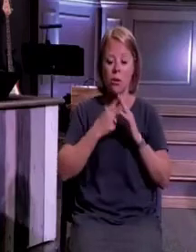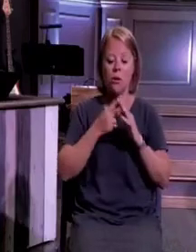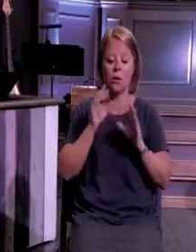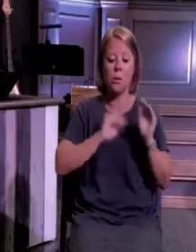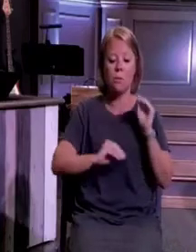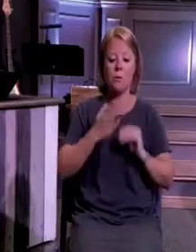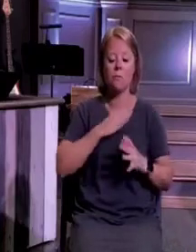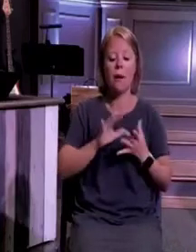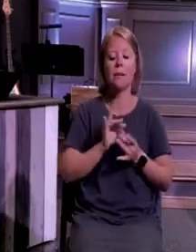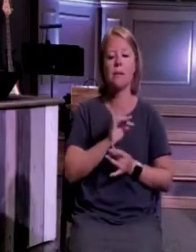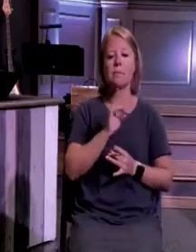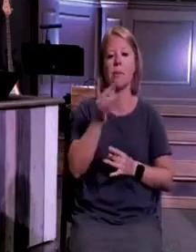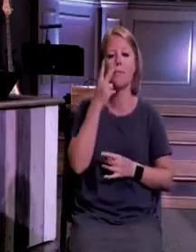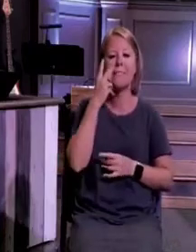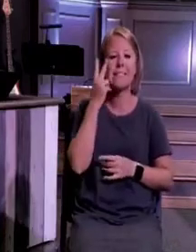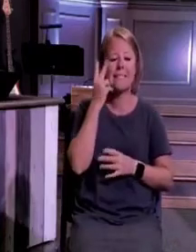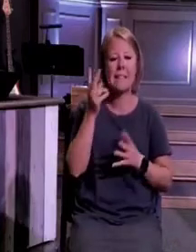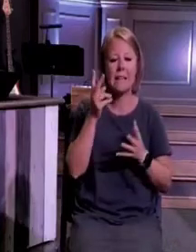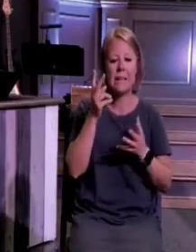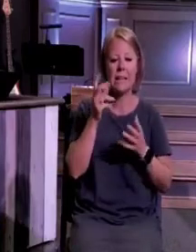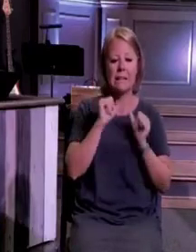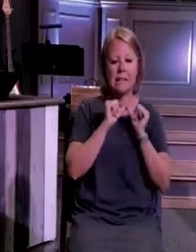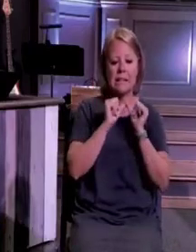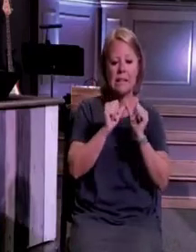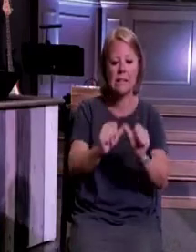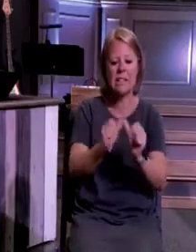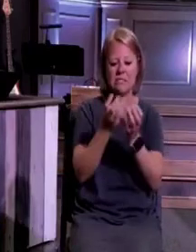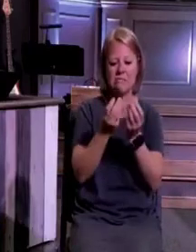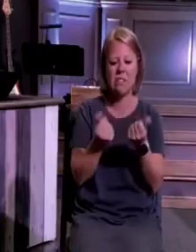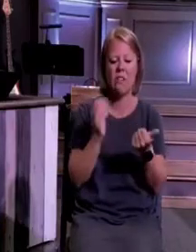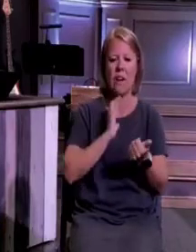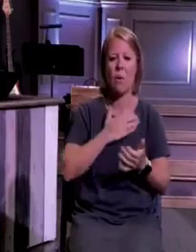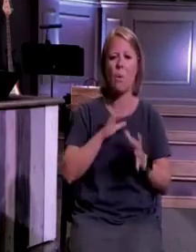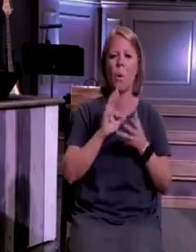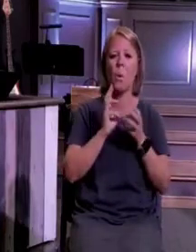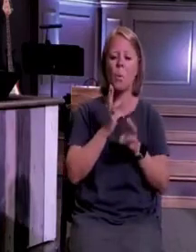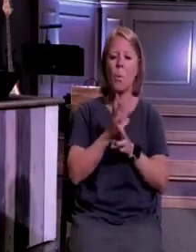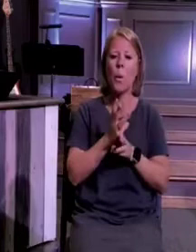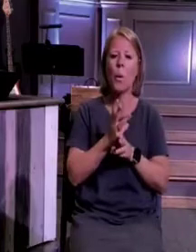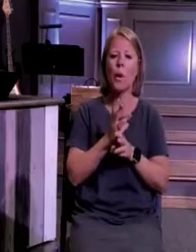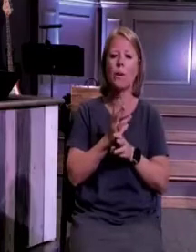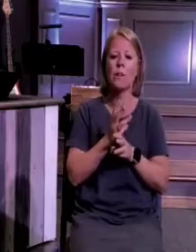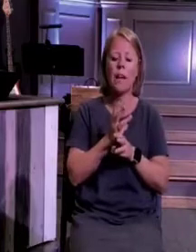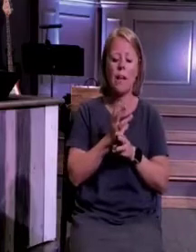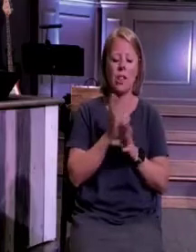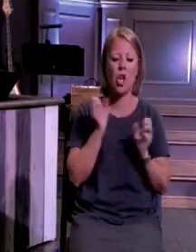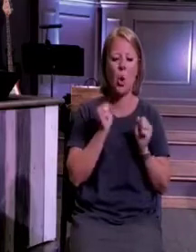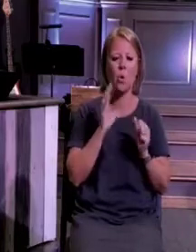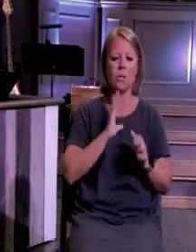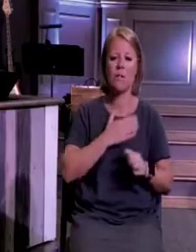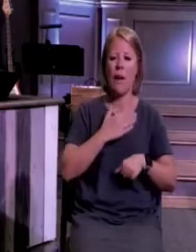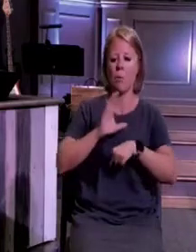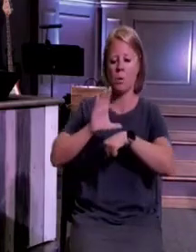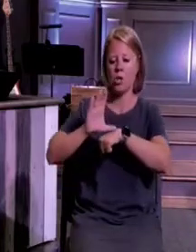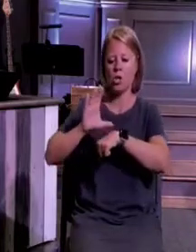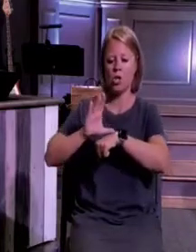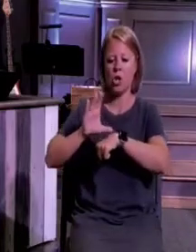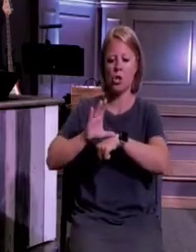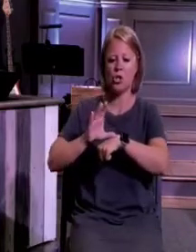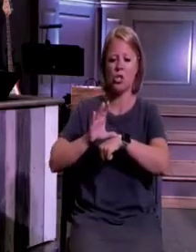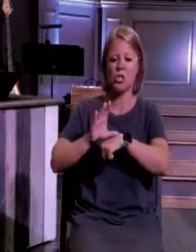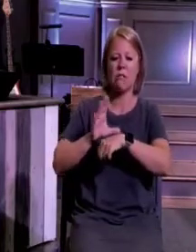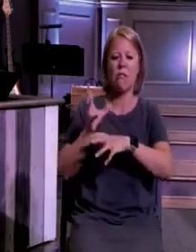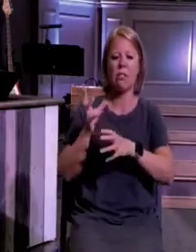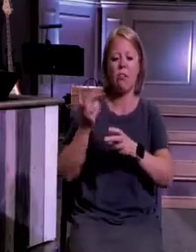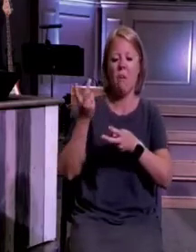and see the continual decay of our world and the seeming coldness of our churches, the callousness